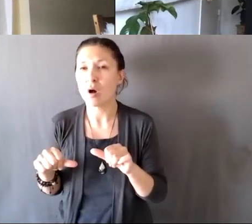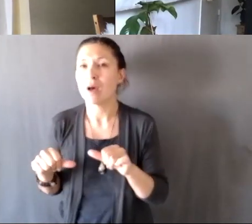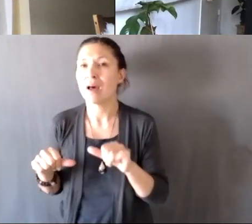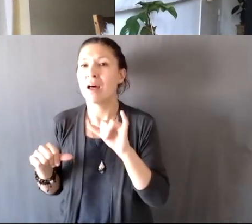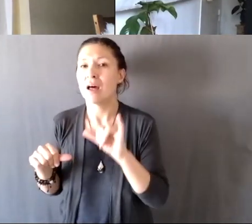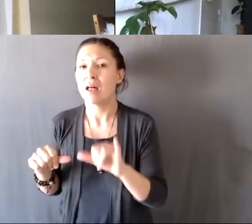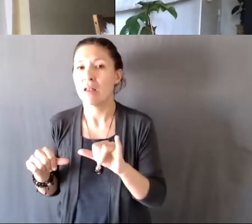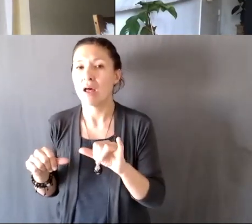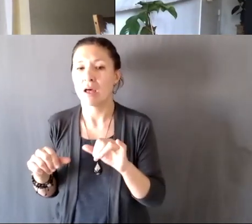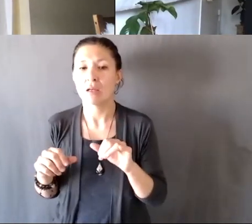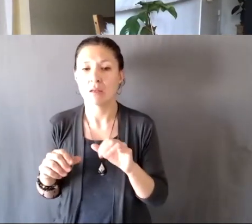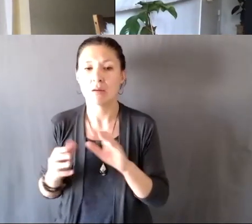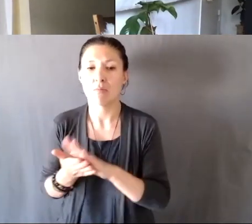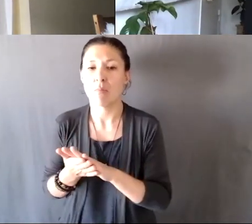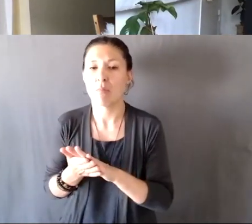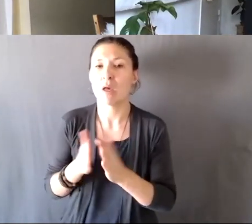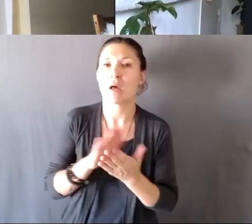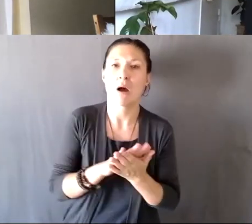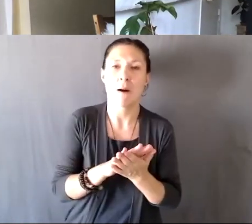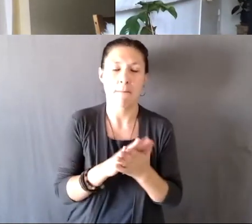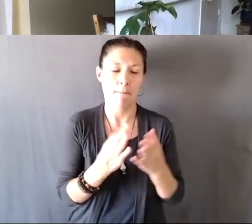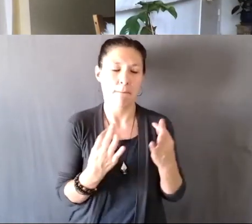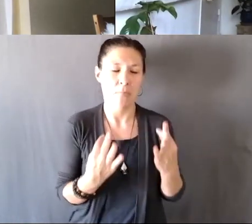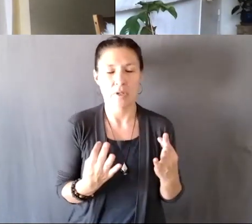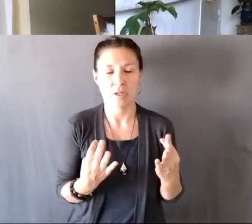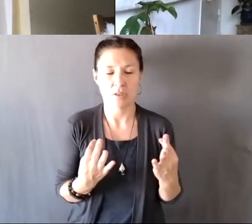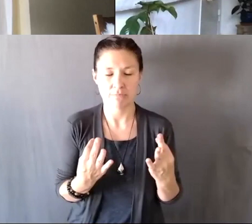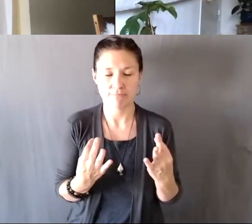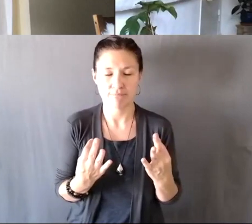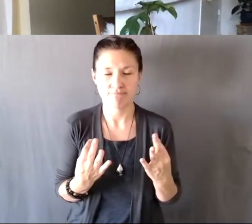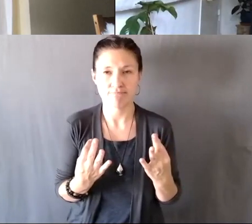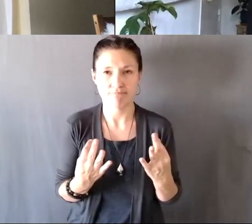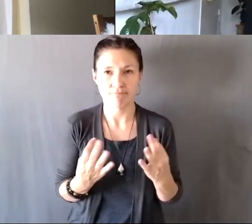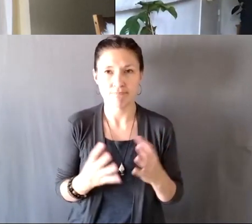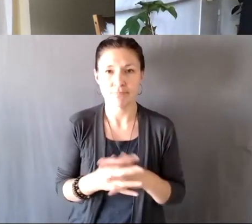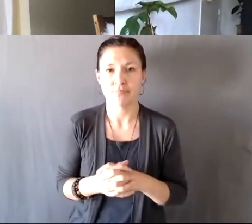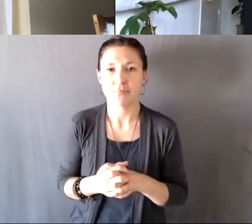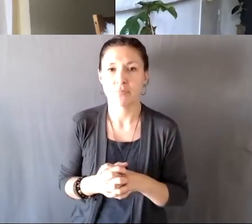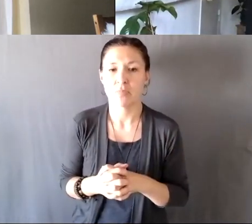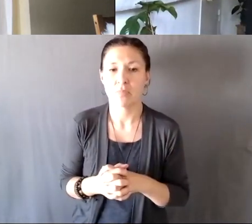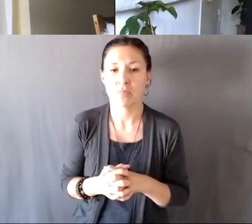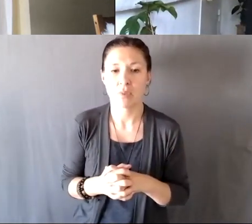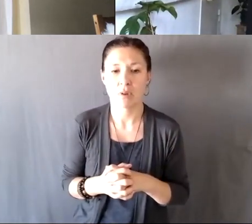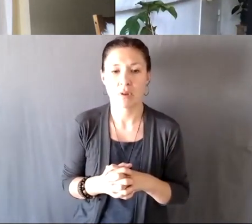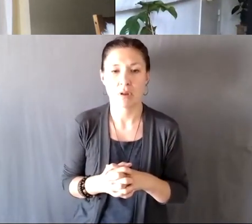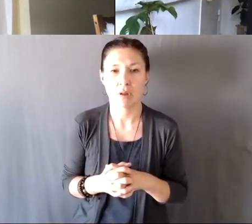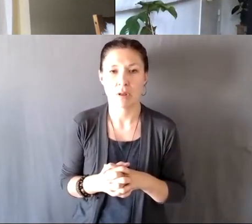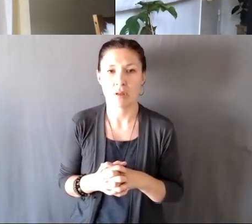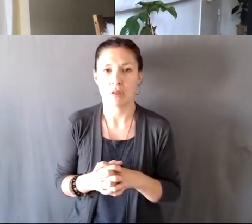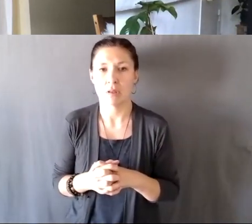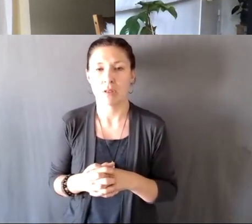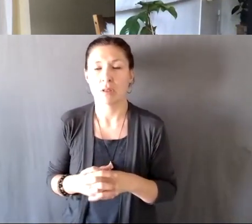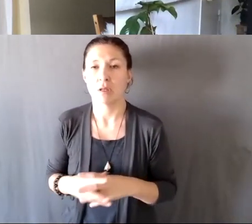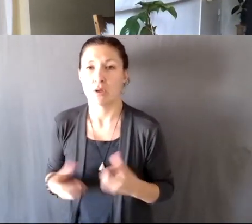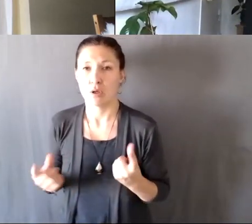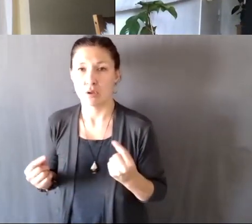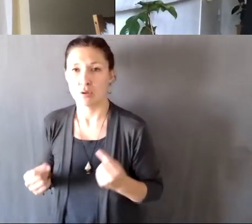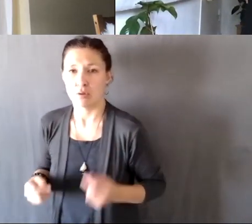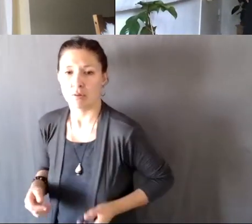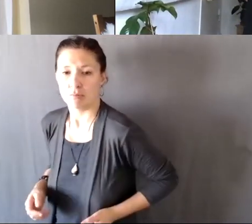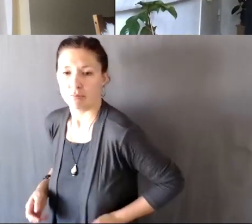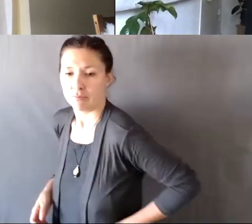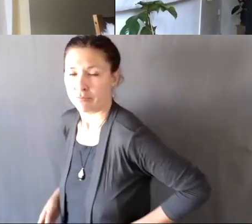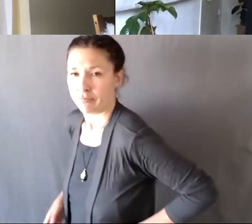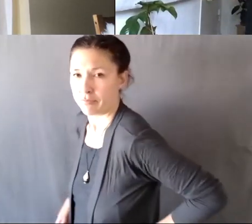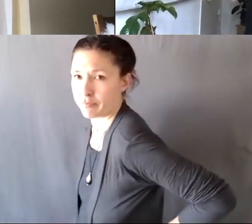self-doubt into meditation. So here we run down along the backs of